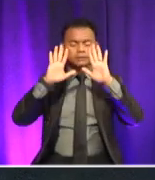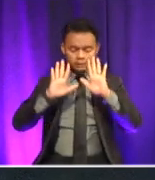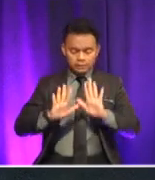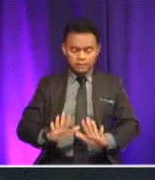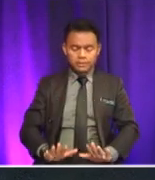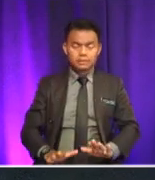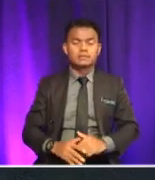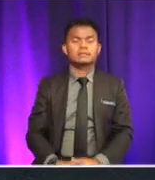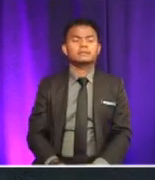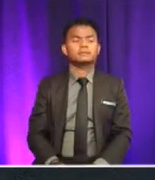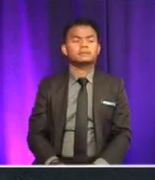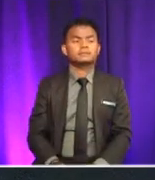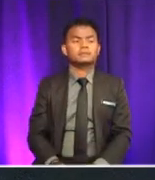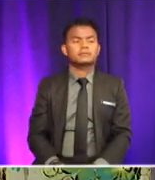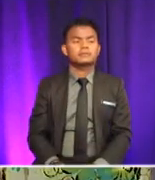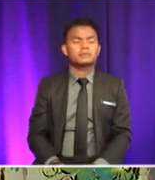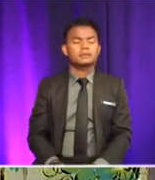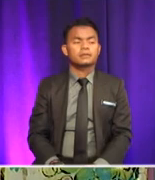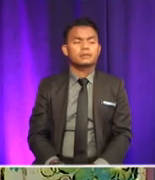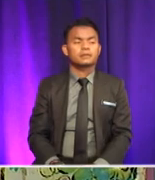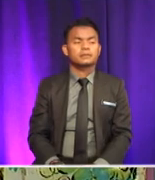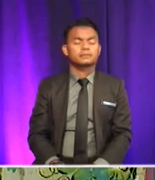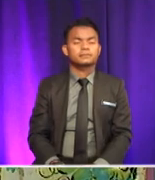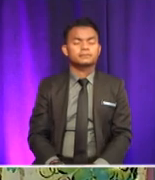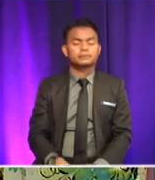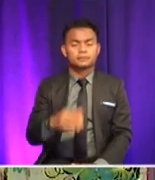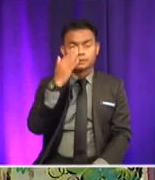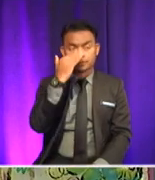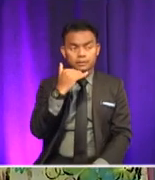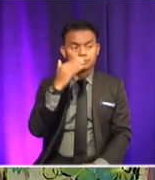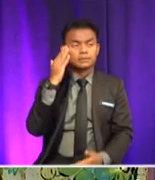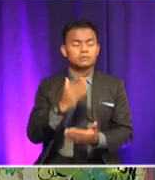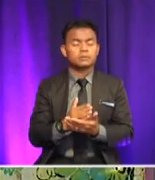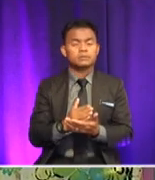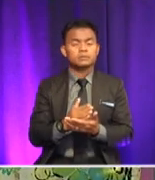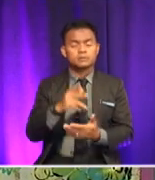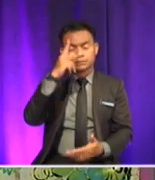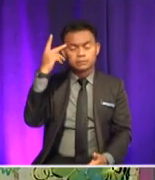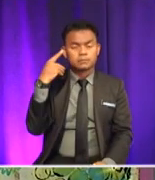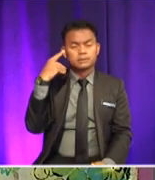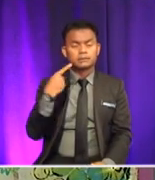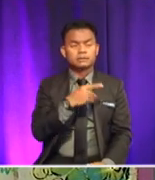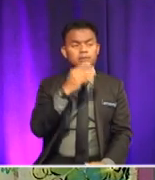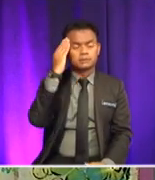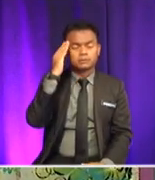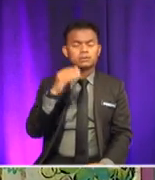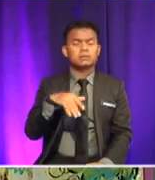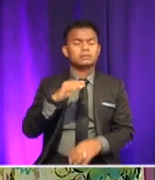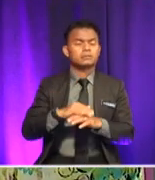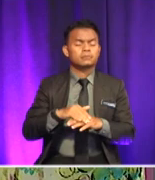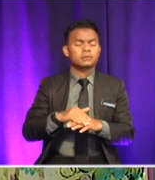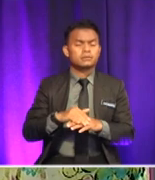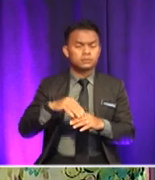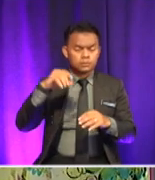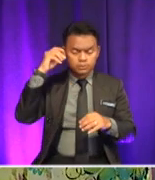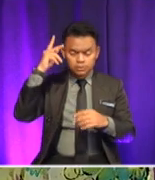fine. Okay. Go back. Why do we have writer's block? It's not because we don't know, Chris. Mm. We have too many answers in our head. Which one